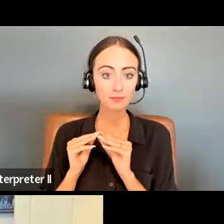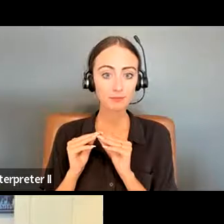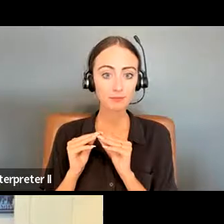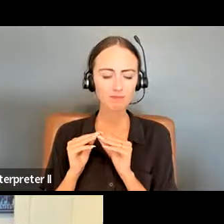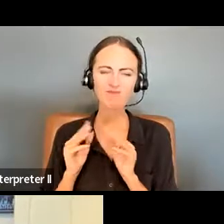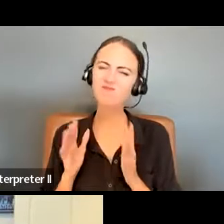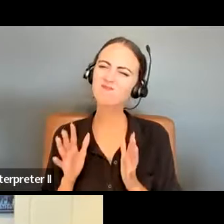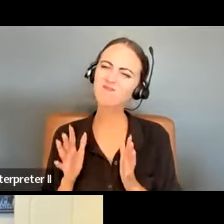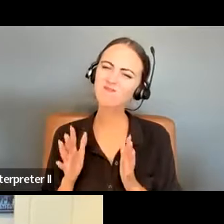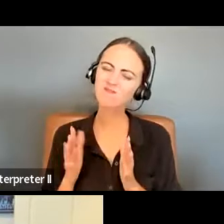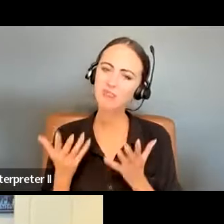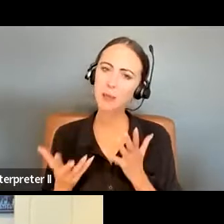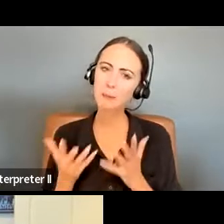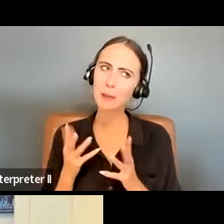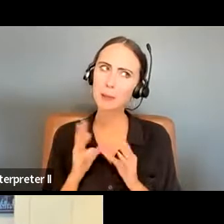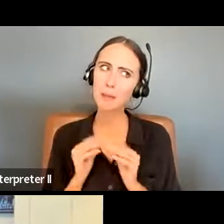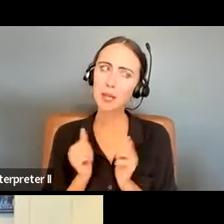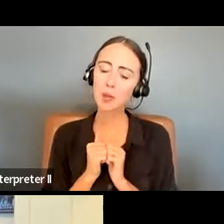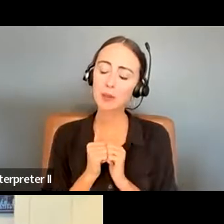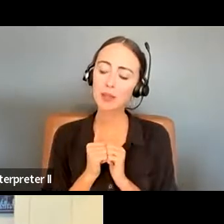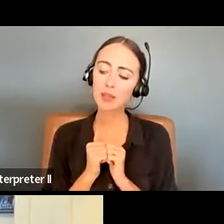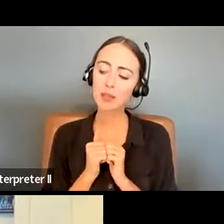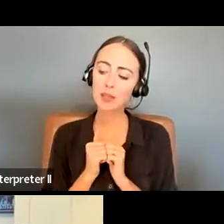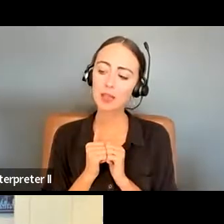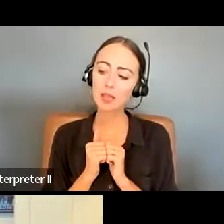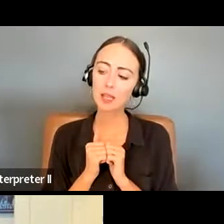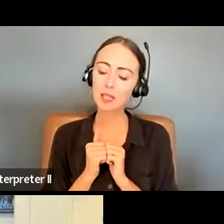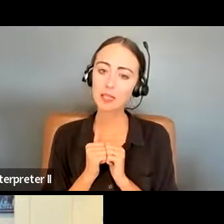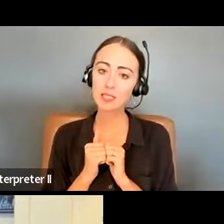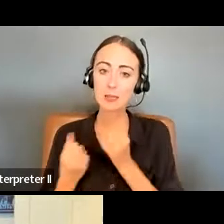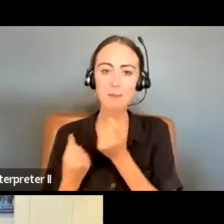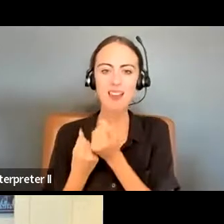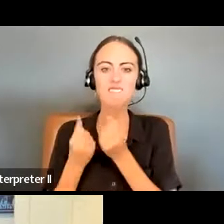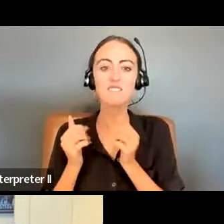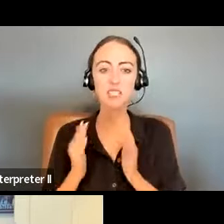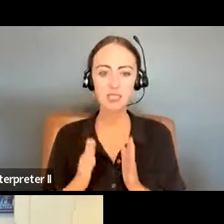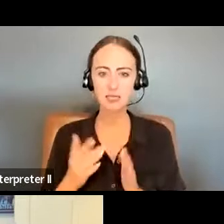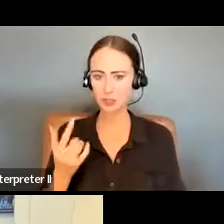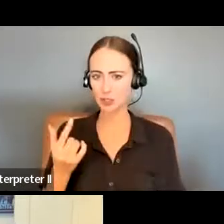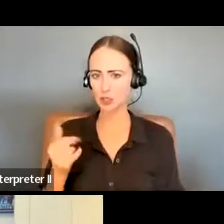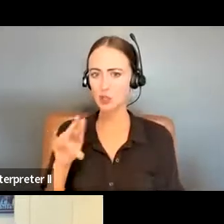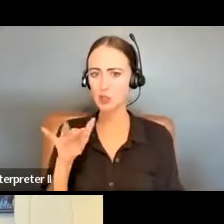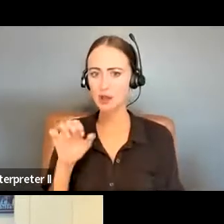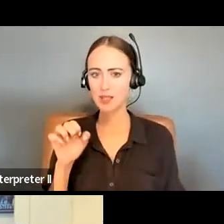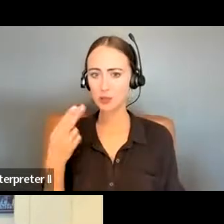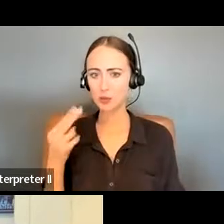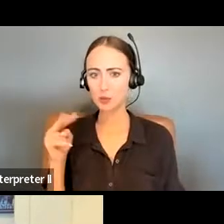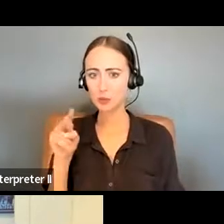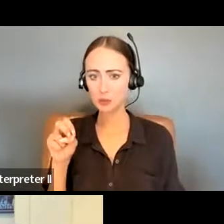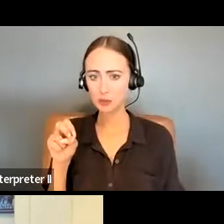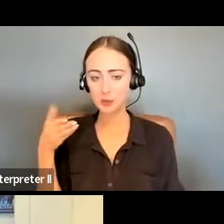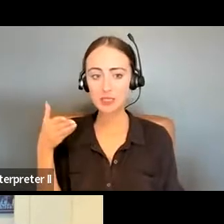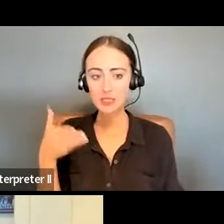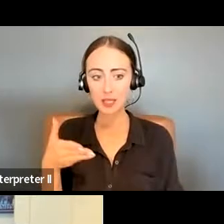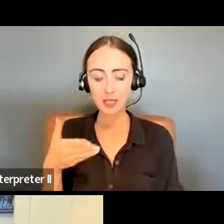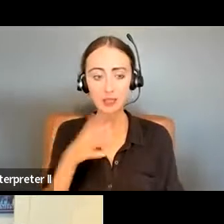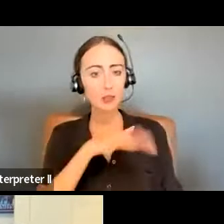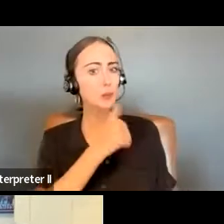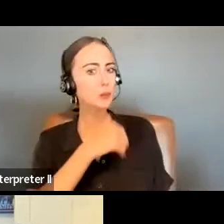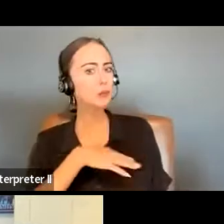No, maybe it was a meeting that I had with some of the advocates. Grace Hu, for example, was in the meeting where